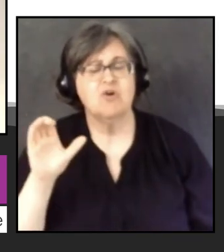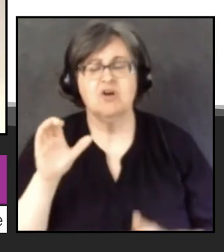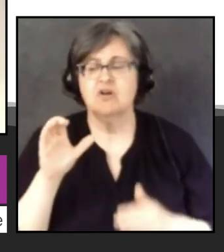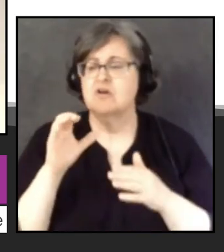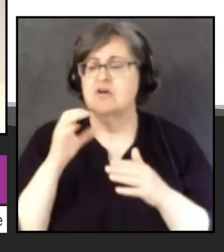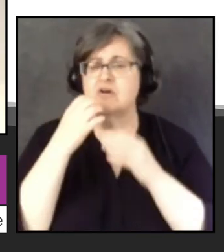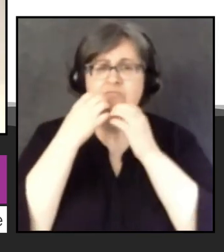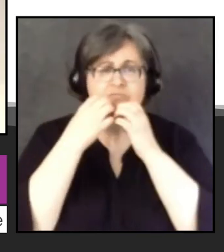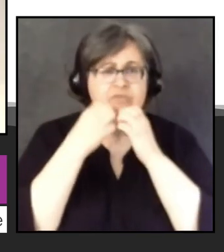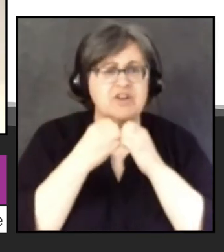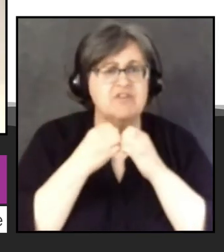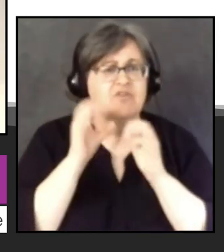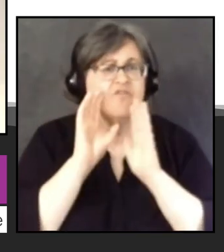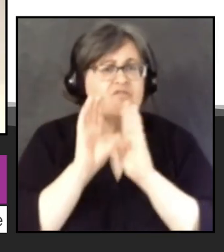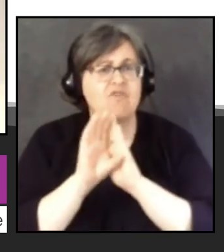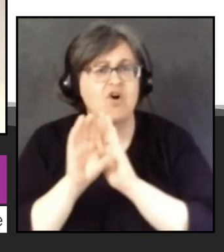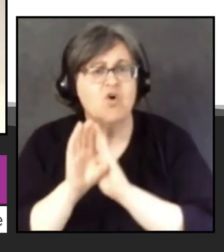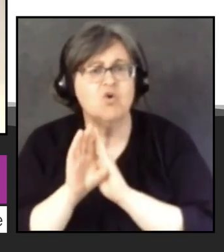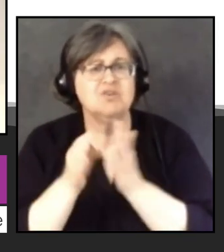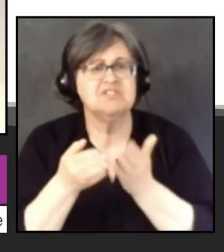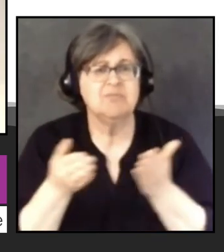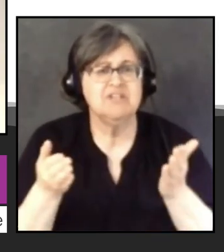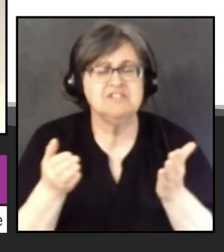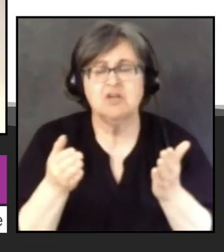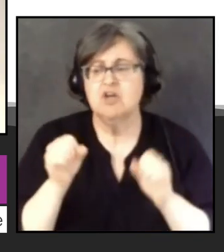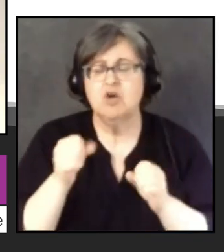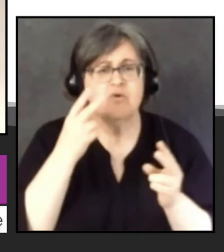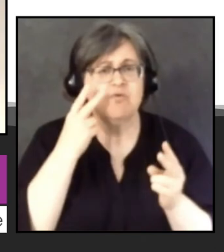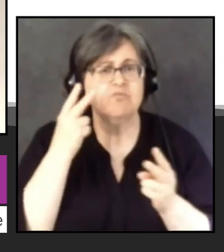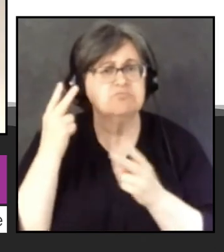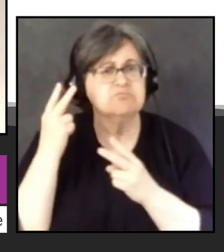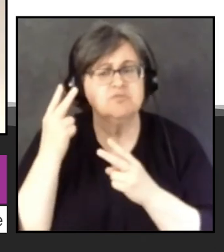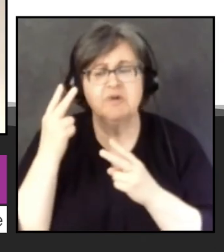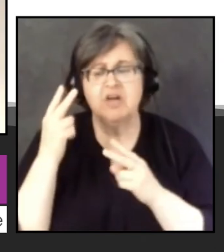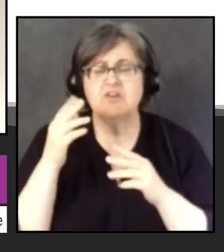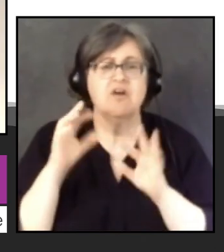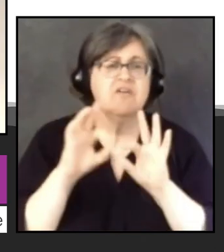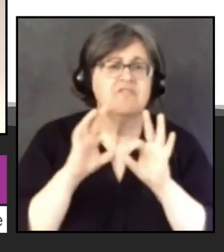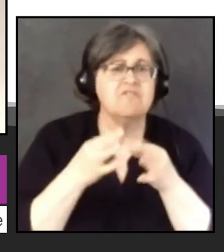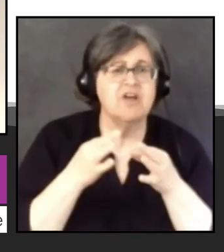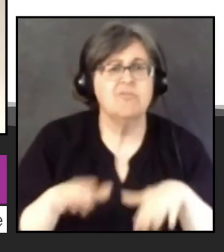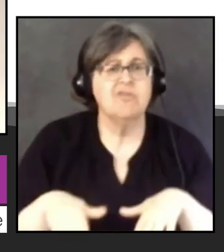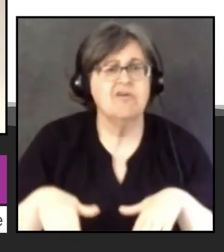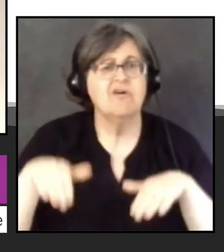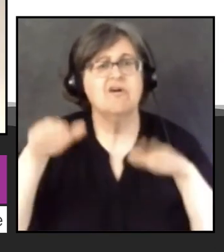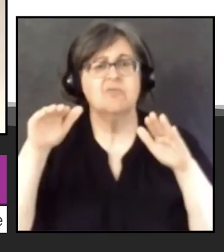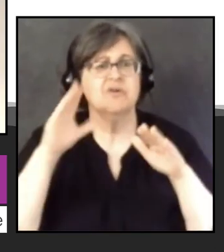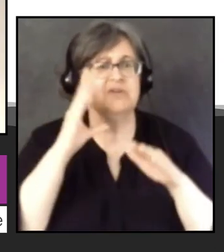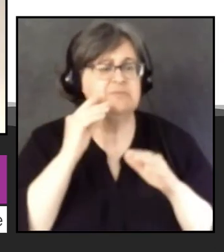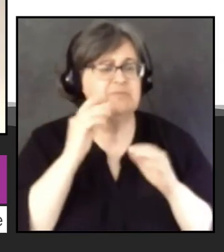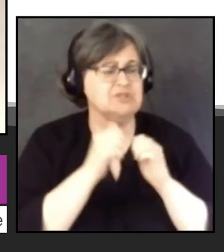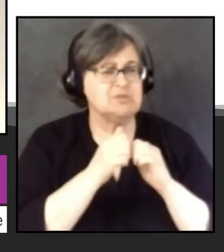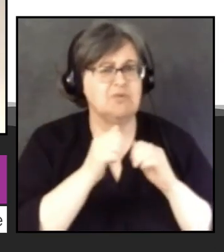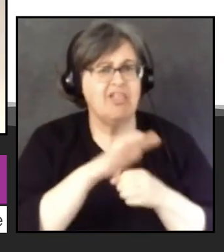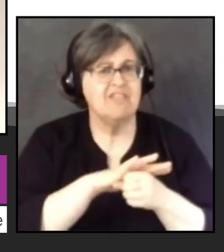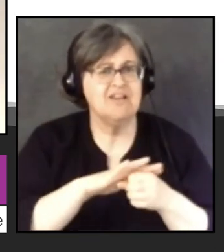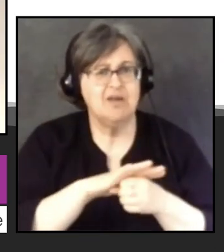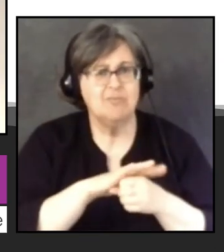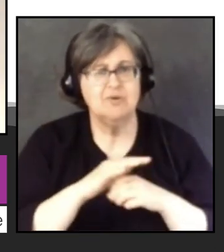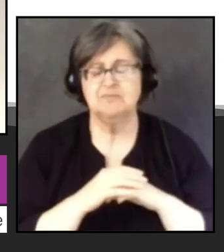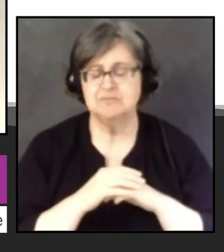photos that would highlight their memories, upbringing, families, experiences with the neighborhood. And we